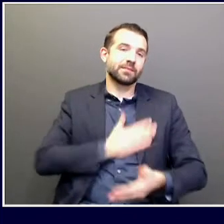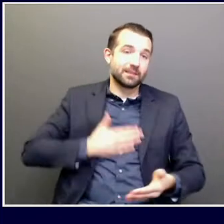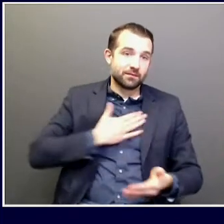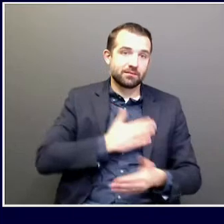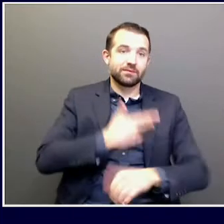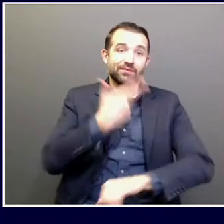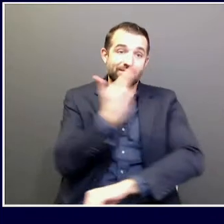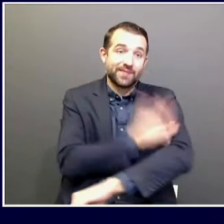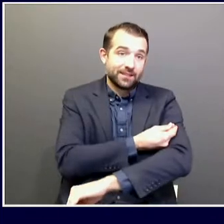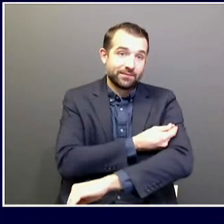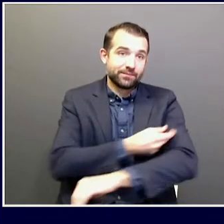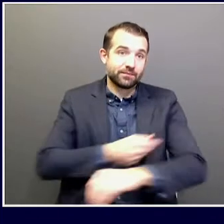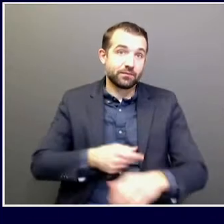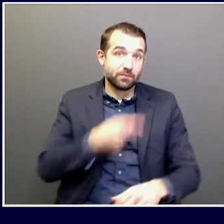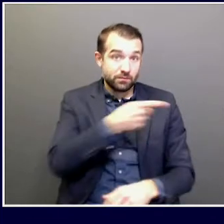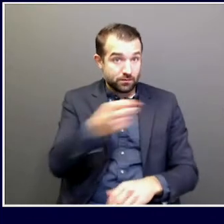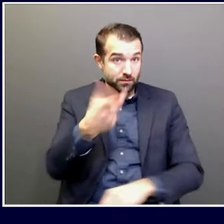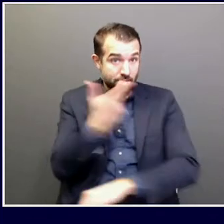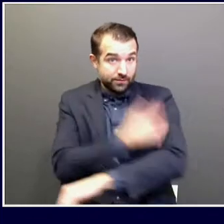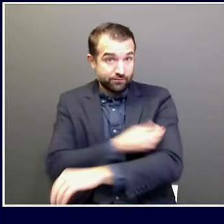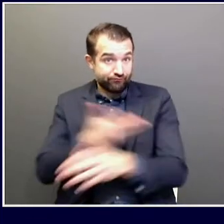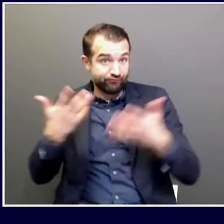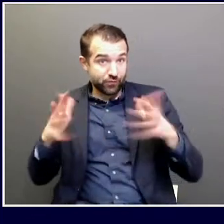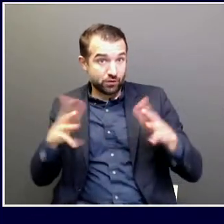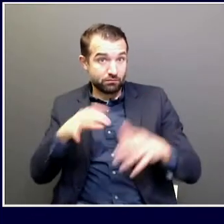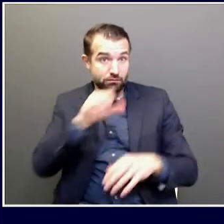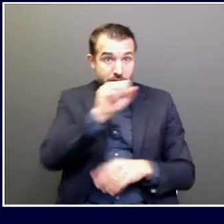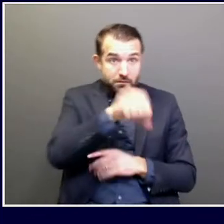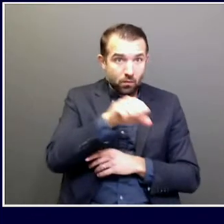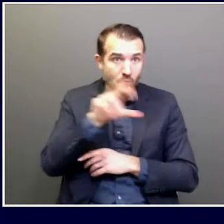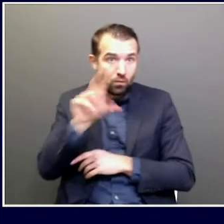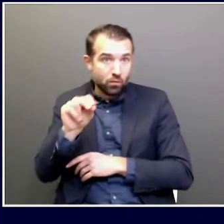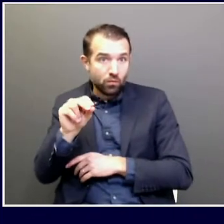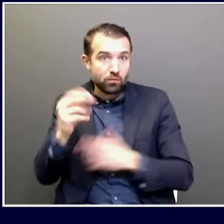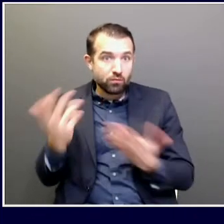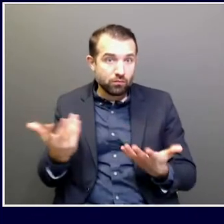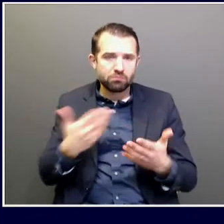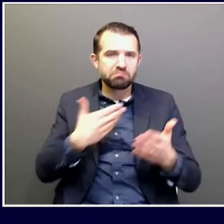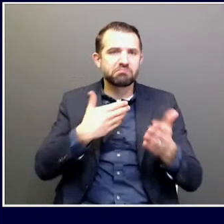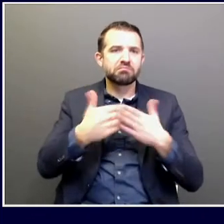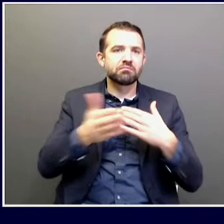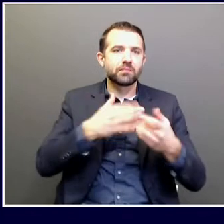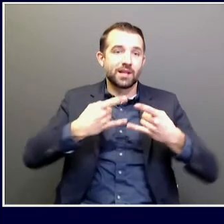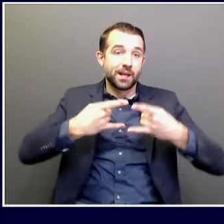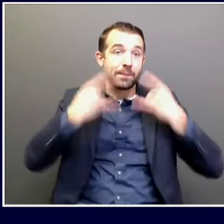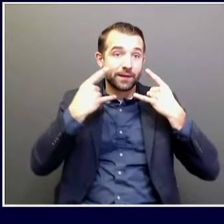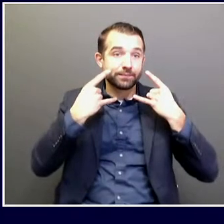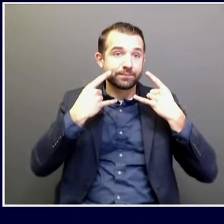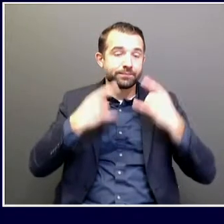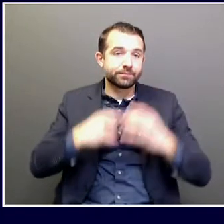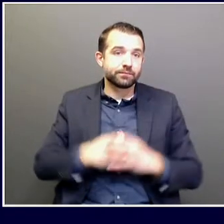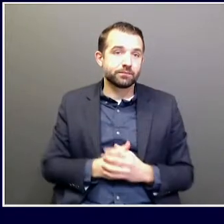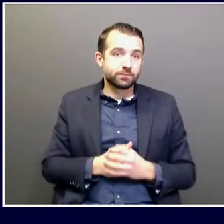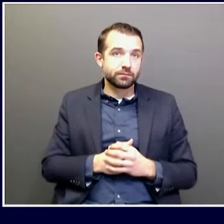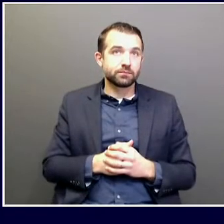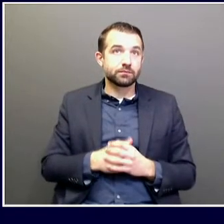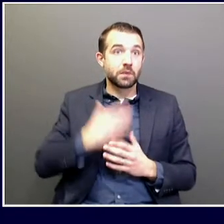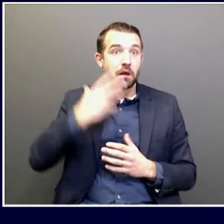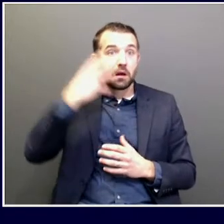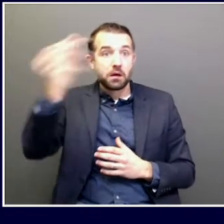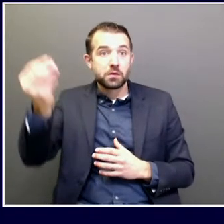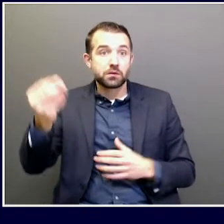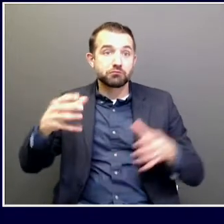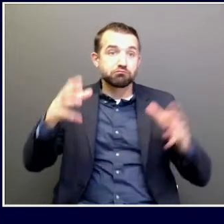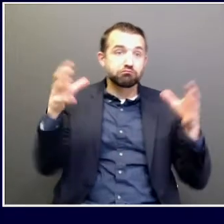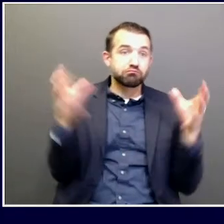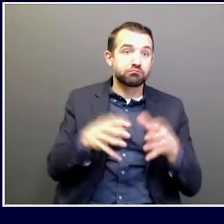not, wear a mask in indoor public settings and crowded outdoor settings. Do what the US CDC recommends. If you run a